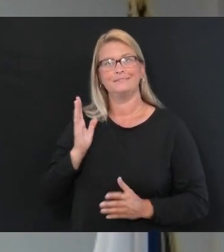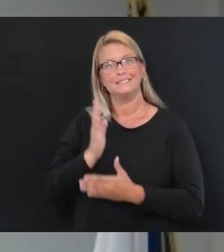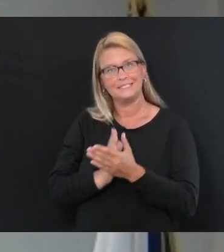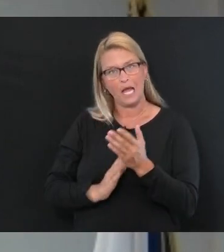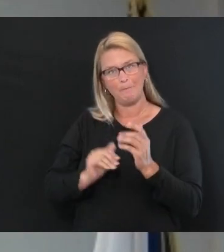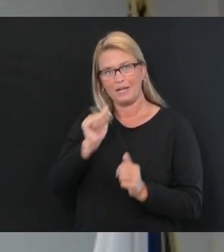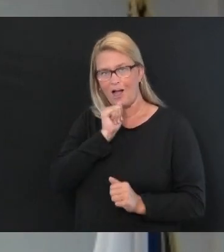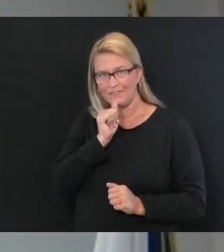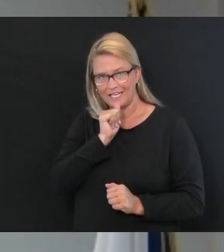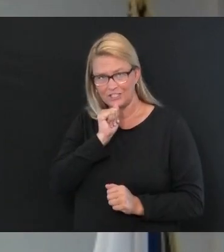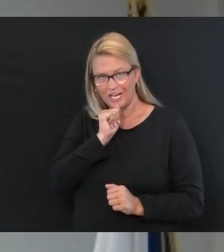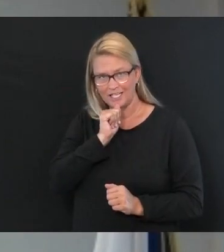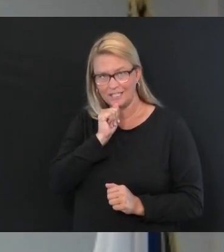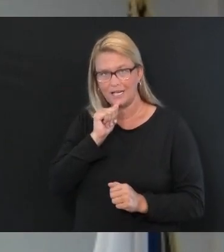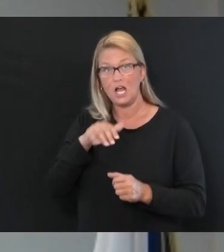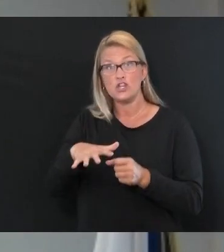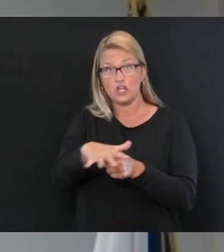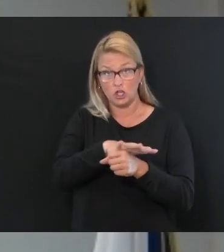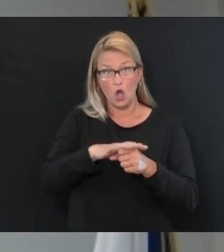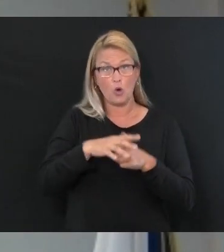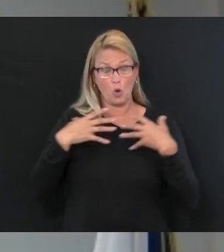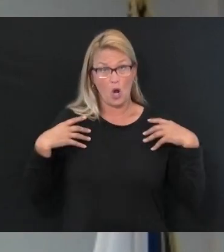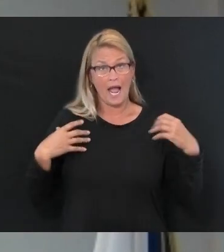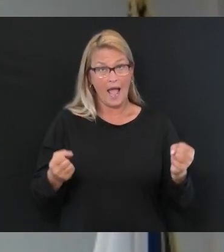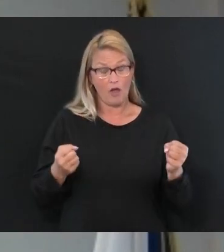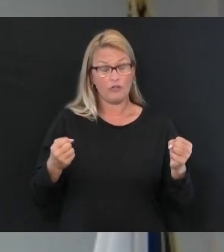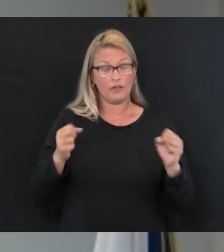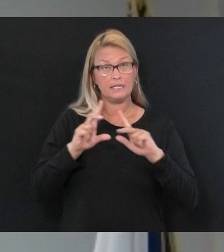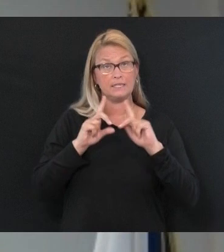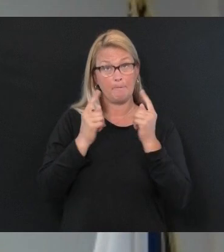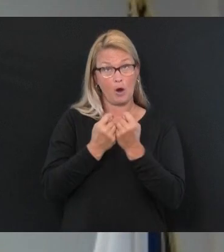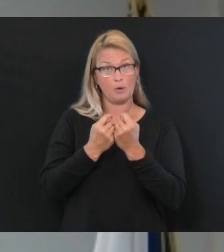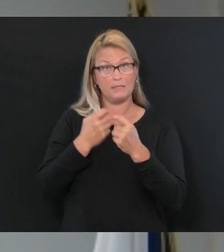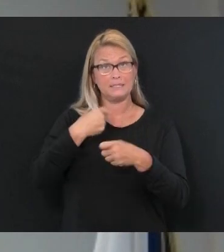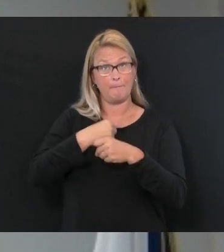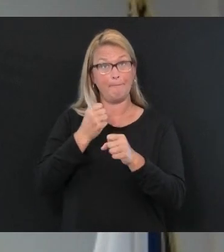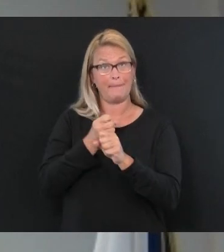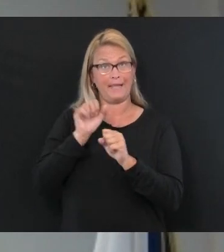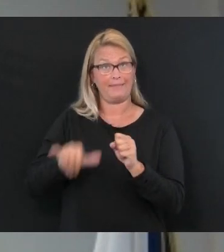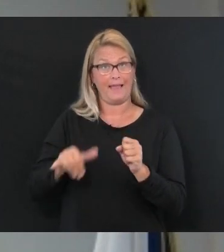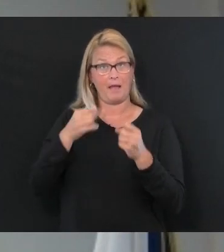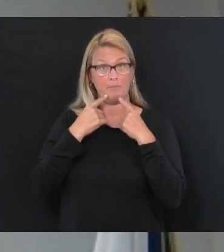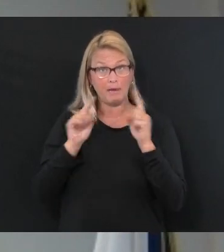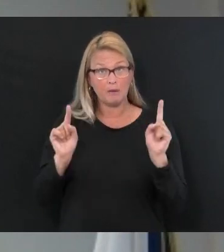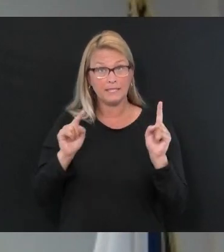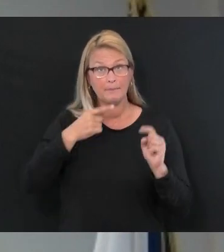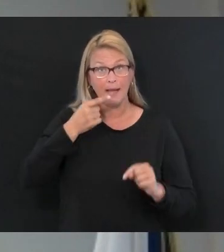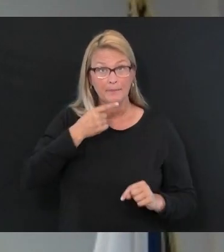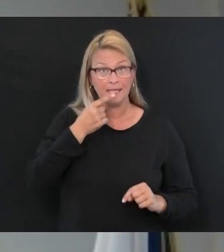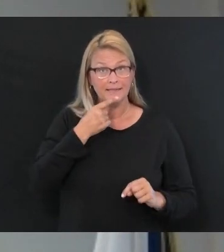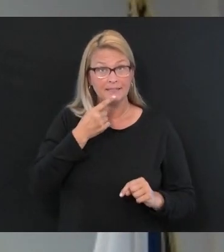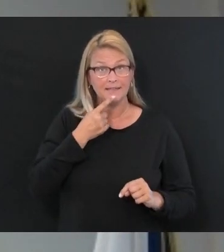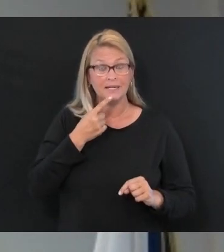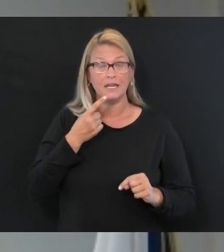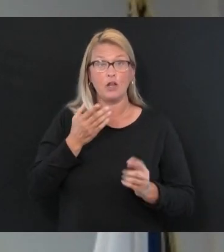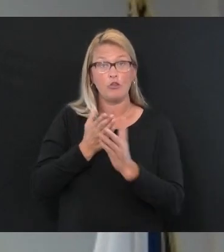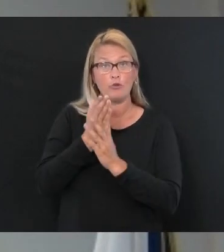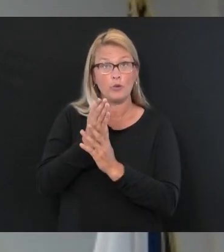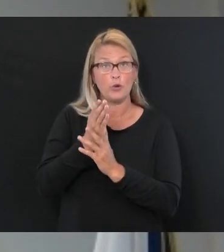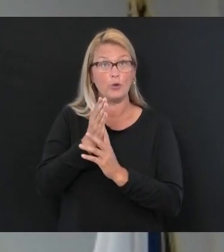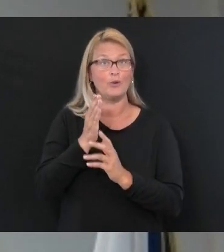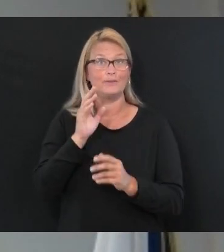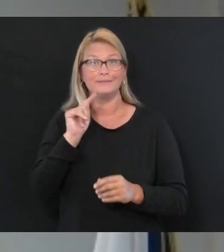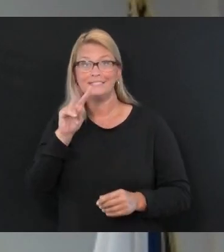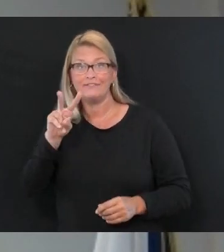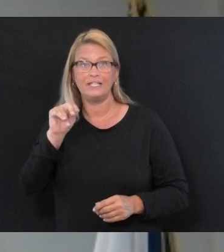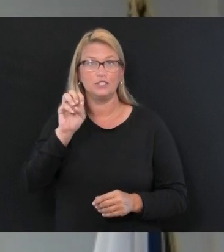local health departments and local health officers sometimes make that information public, and it becomes public through the press. The state,